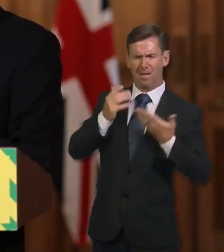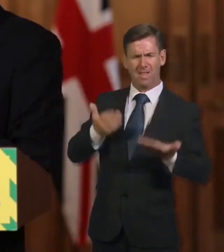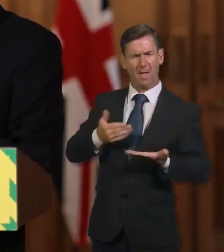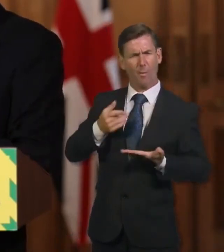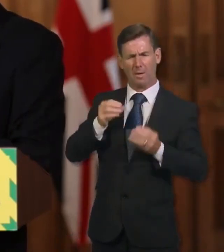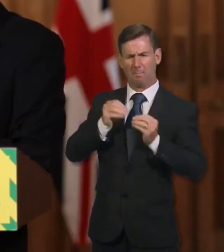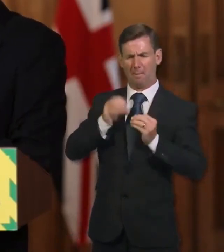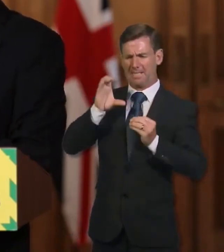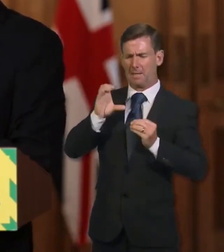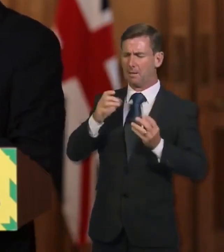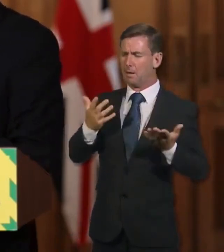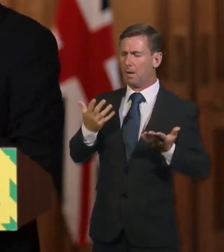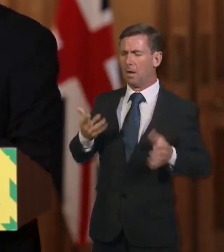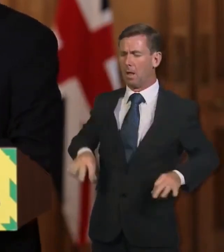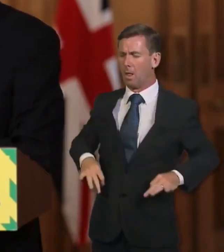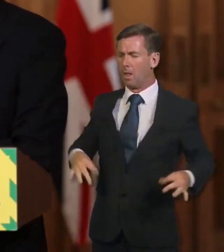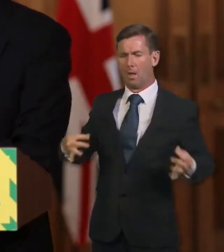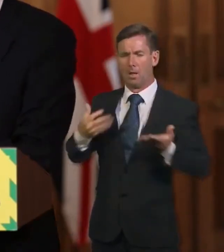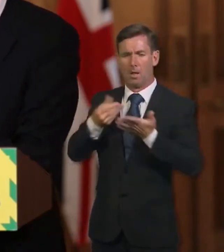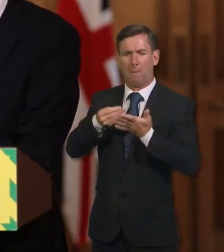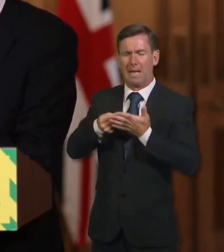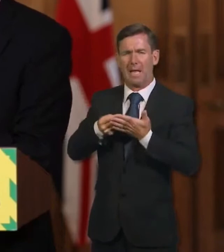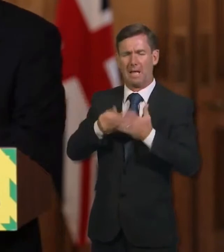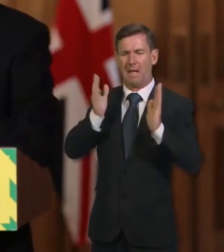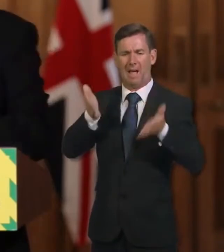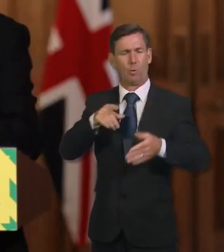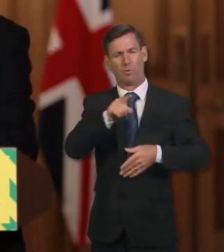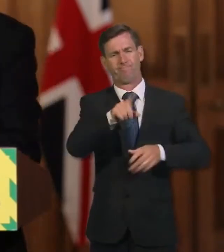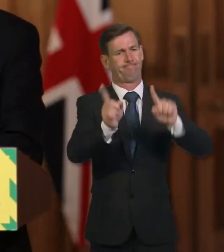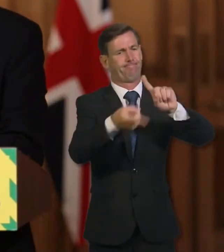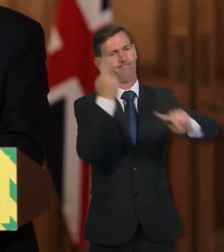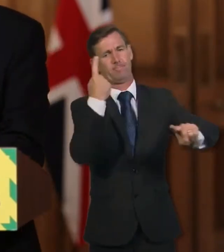licences free. In terms of further measures that we're taking, we're already